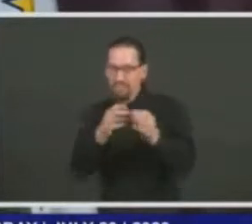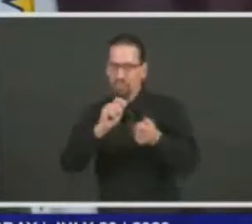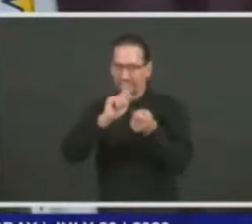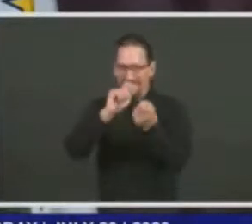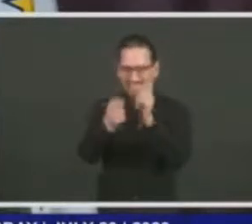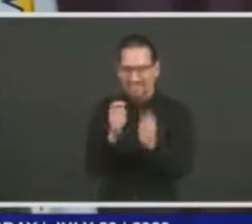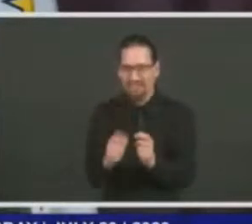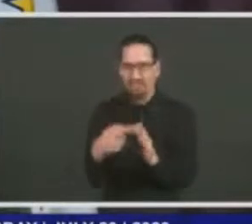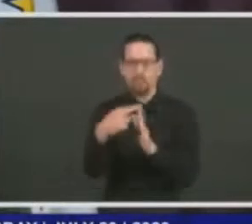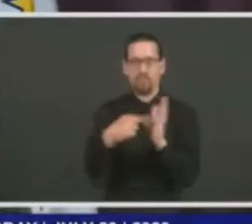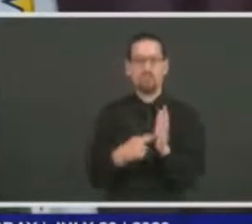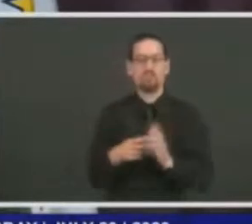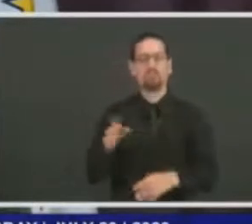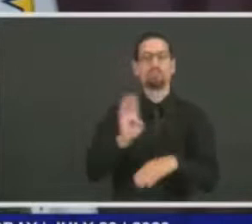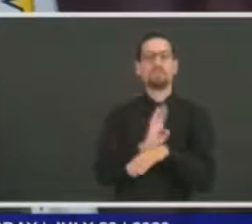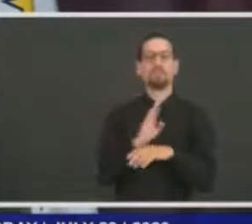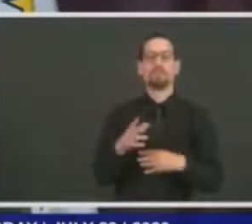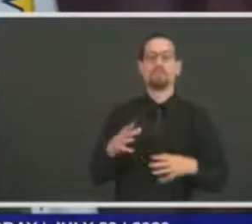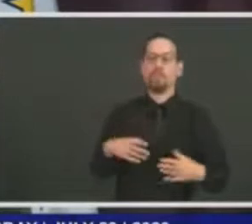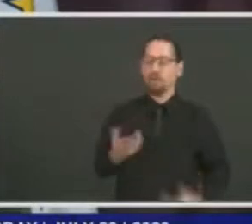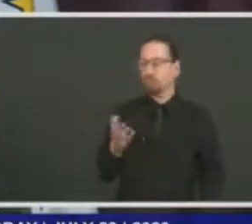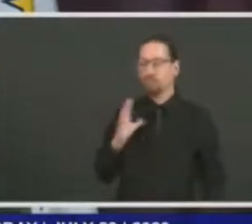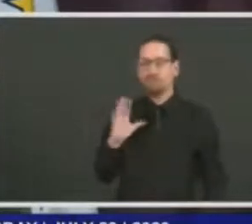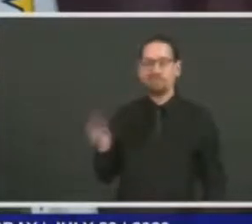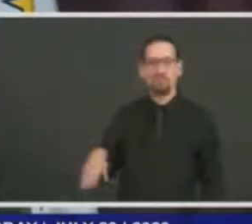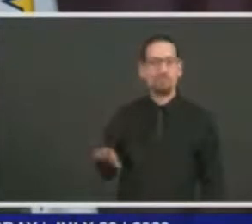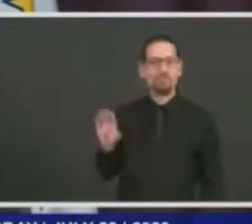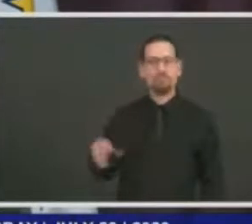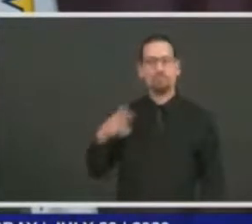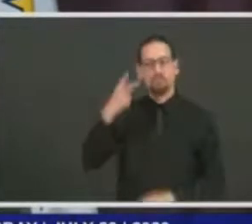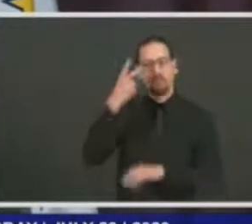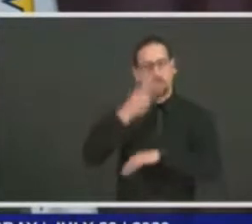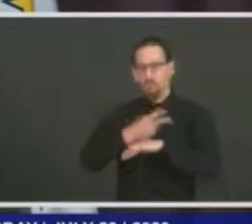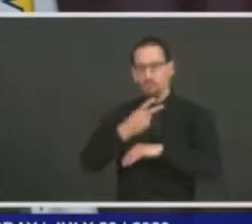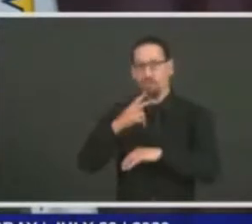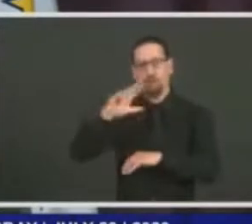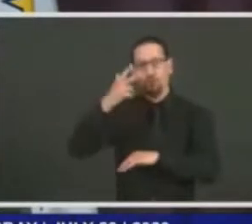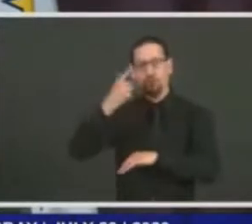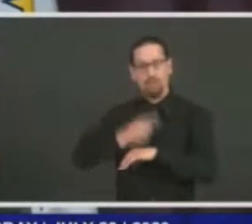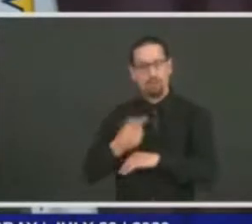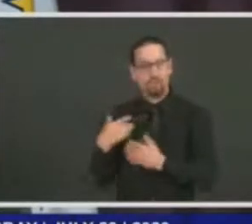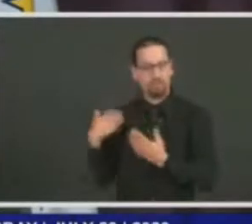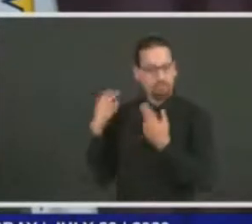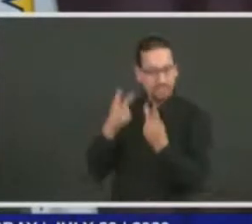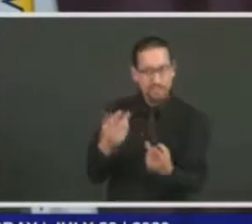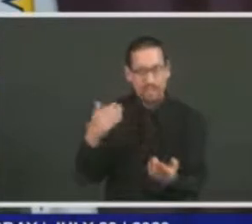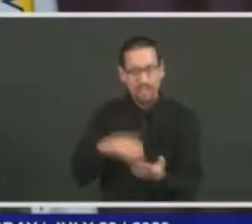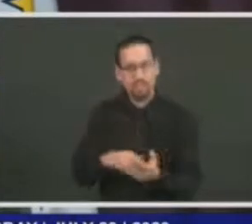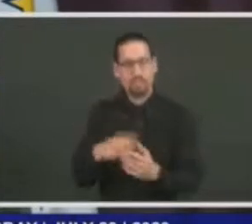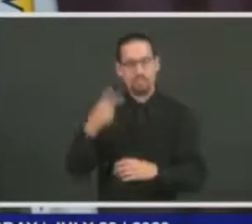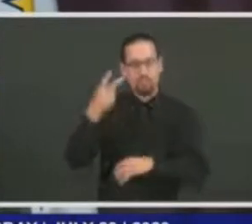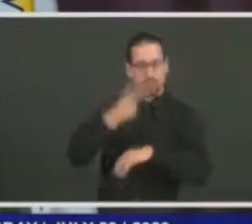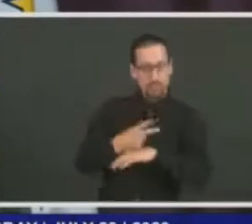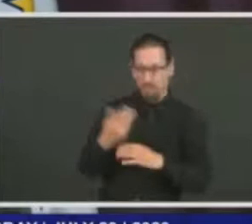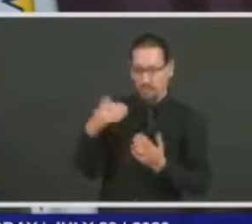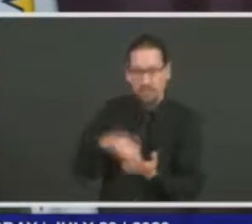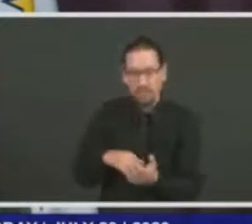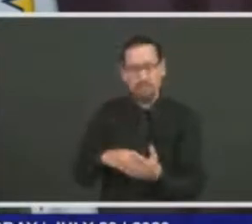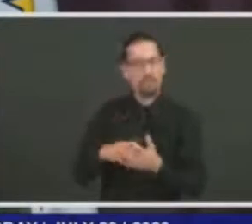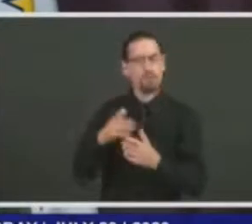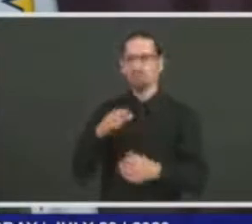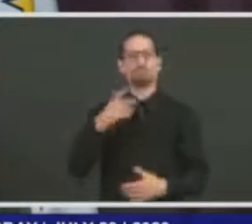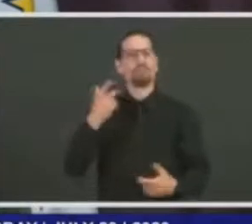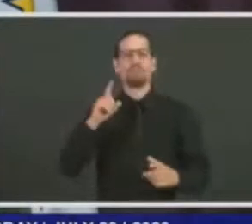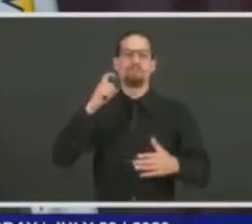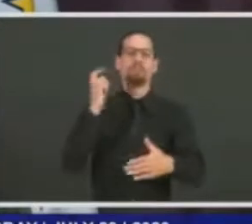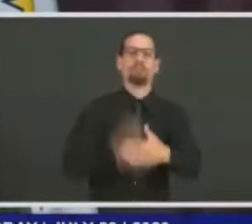a couple of visits there's no improvement, then they're given their compliance order. You're setting the specter